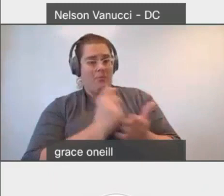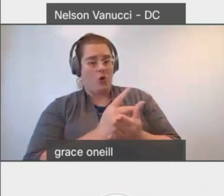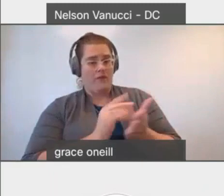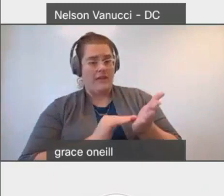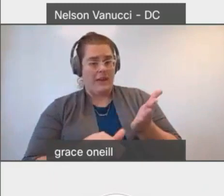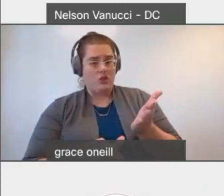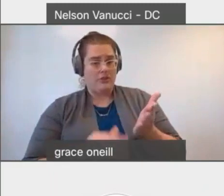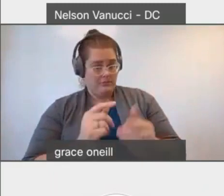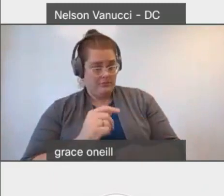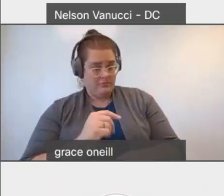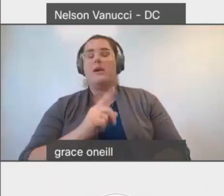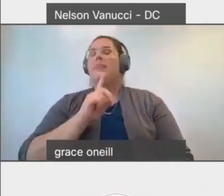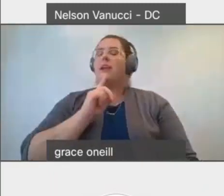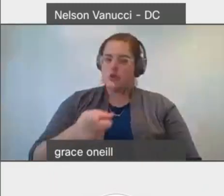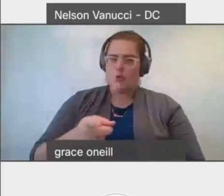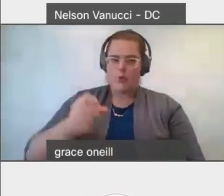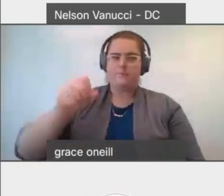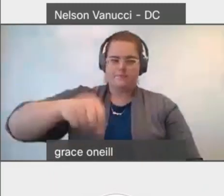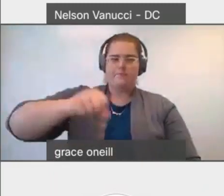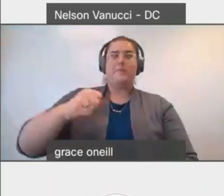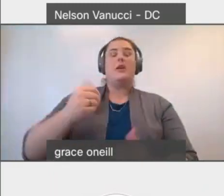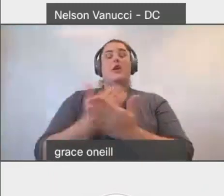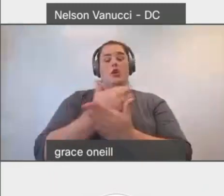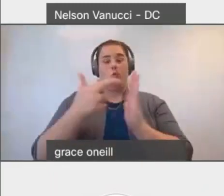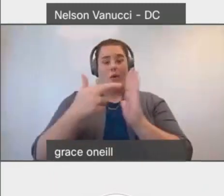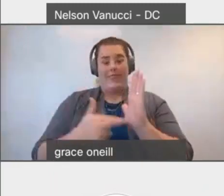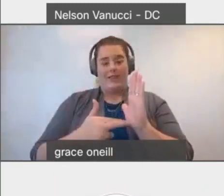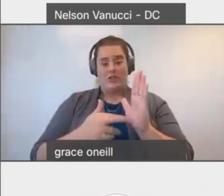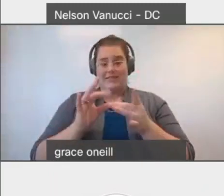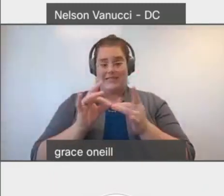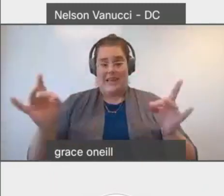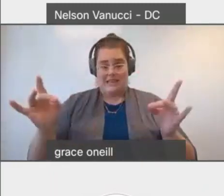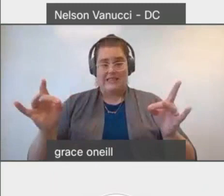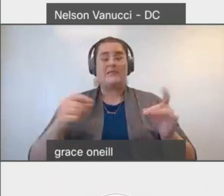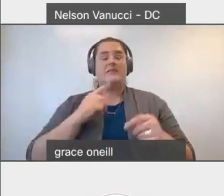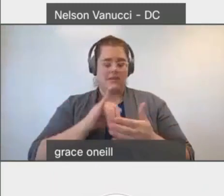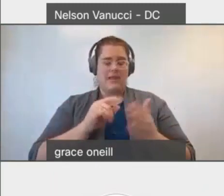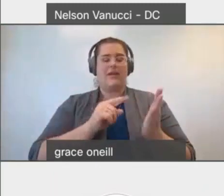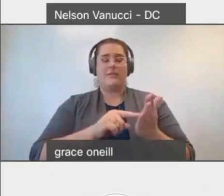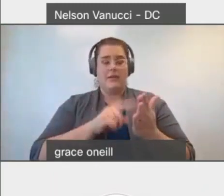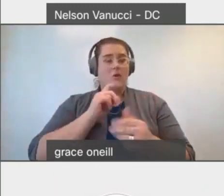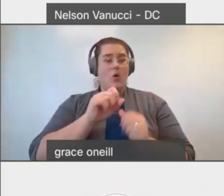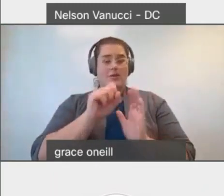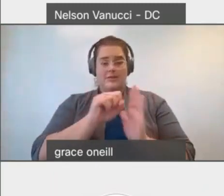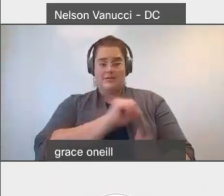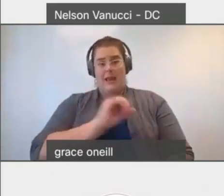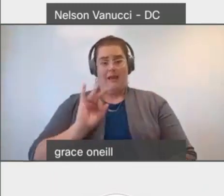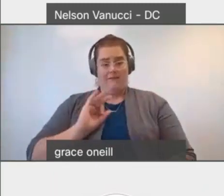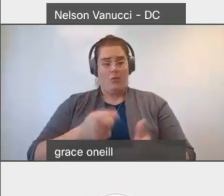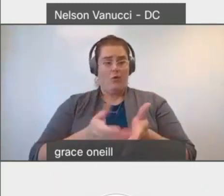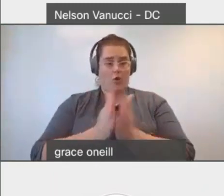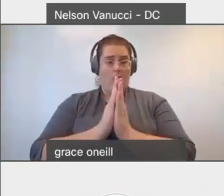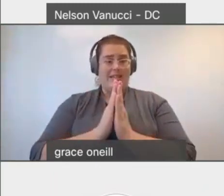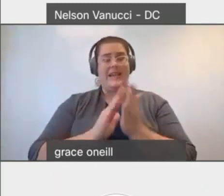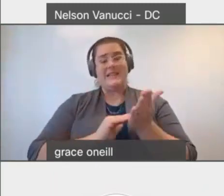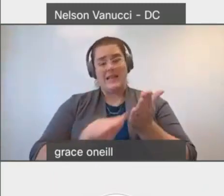true. That what the new regulation says is for staff who request an exemption, it has to be approved